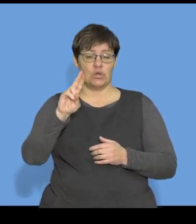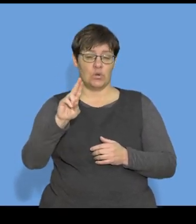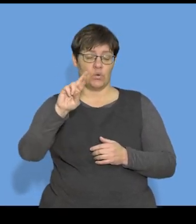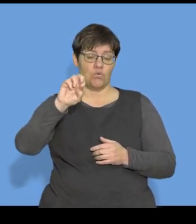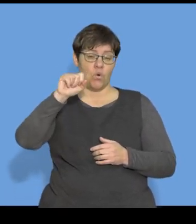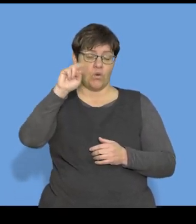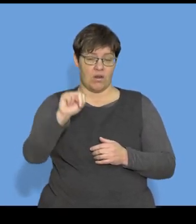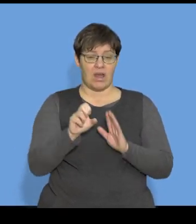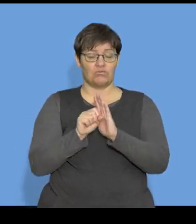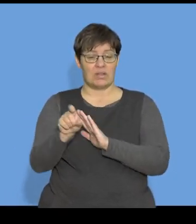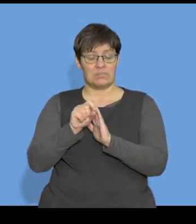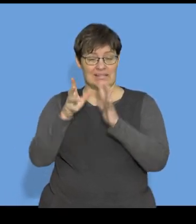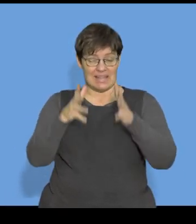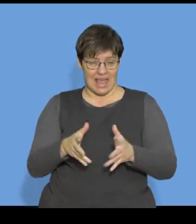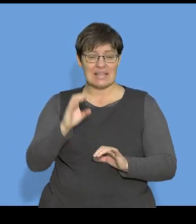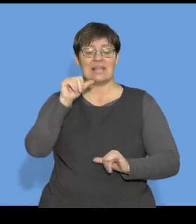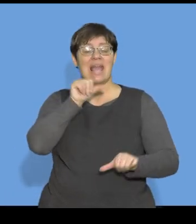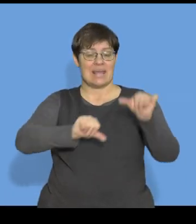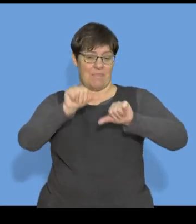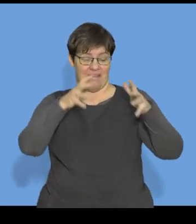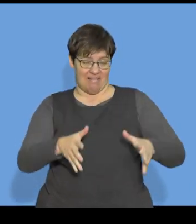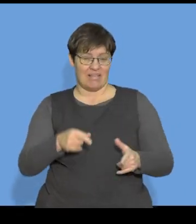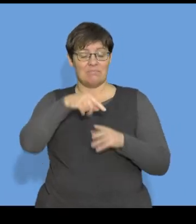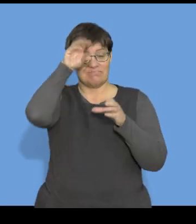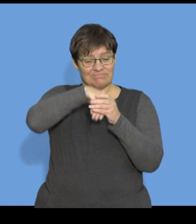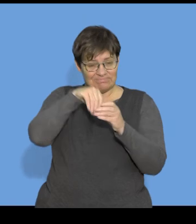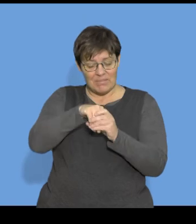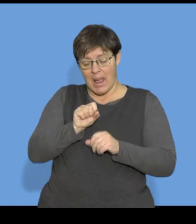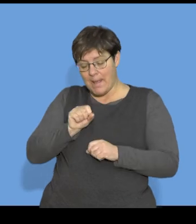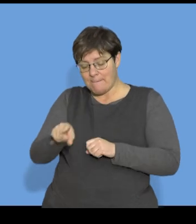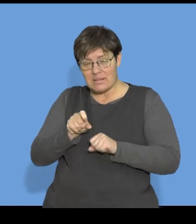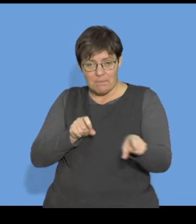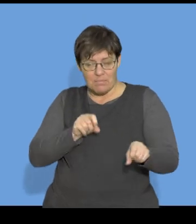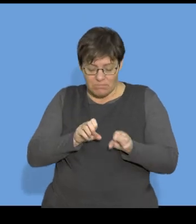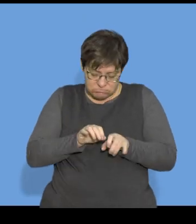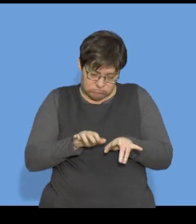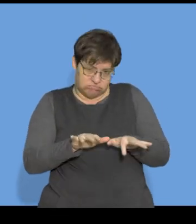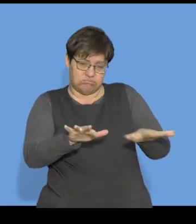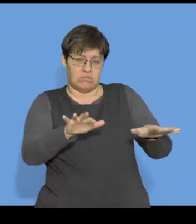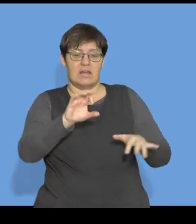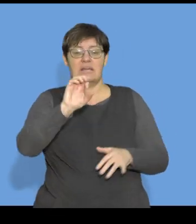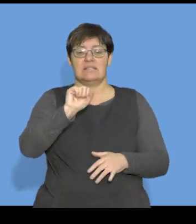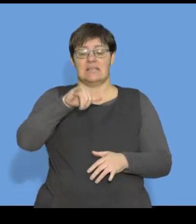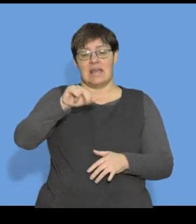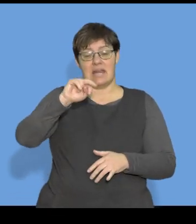Neurotransmitters, they are the chemicals which carries impulse across the synapse. These are the key